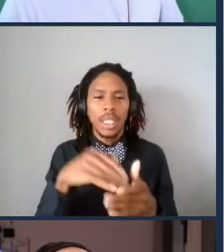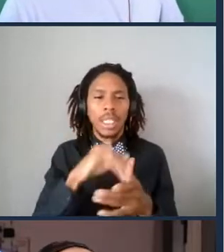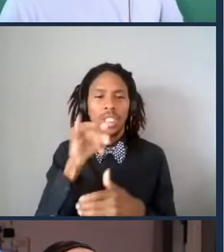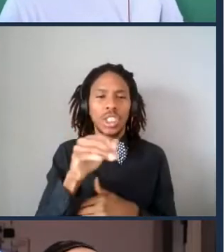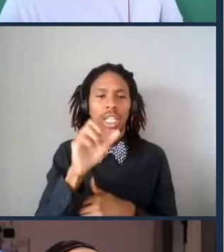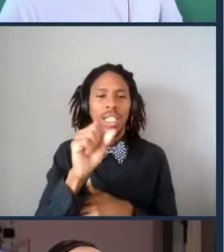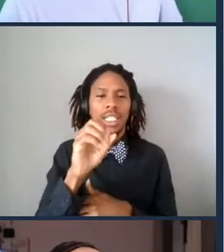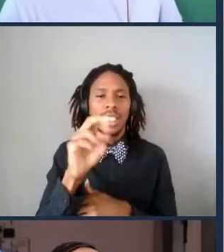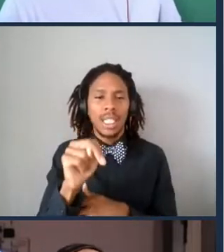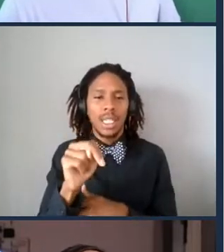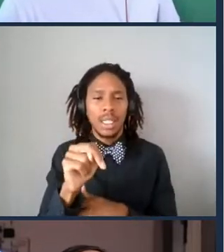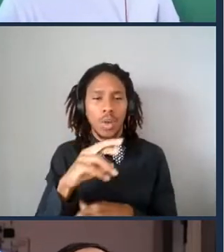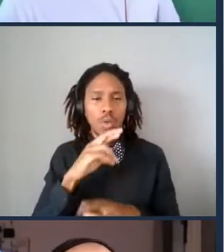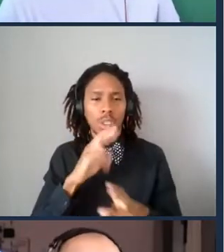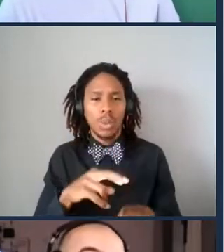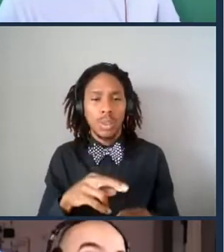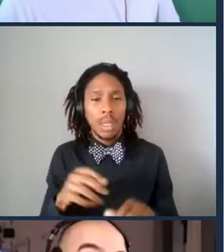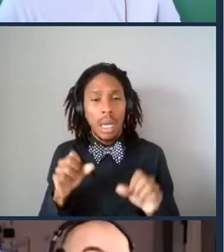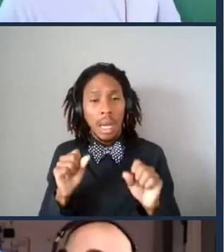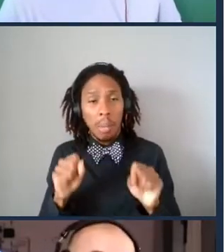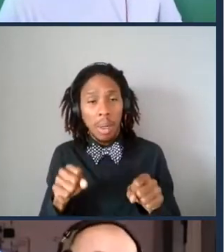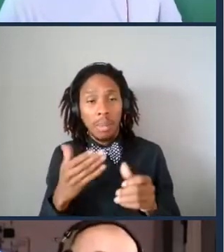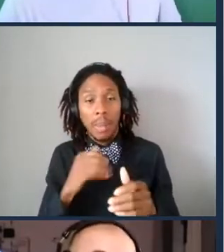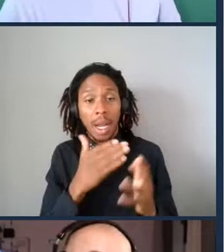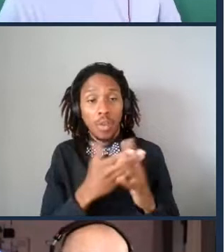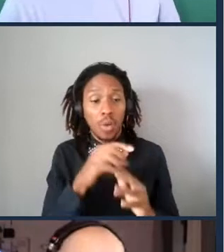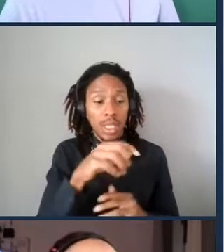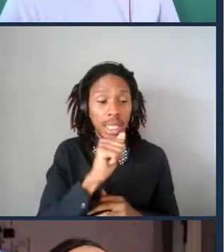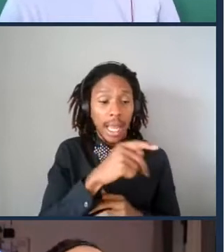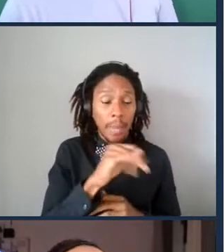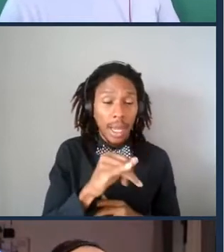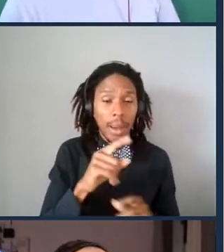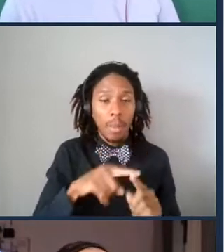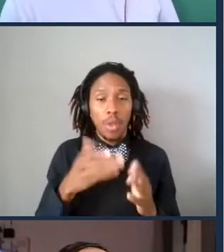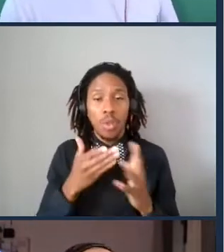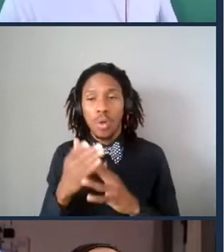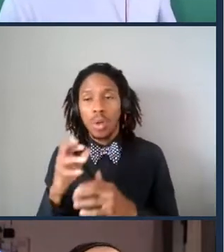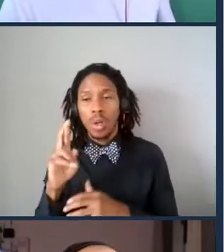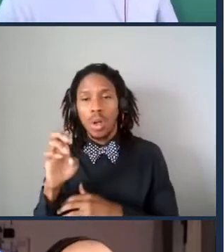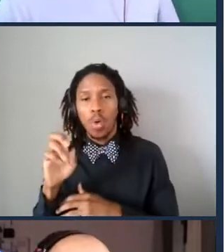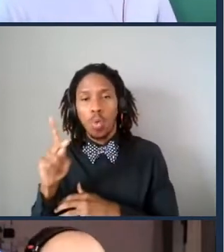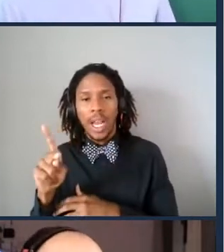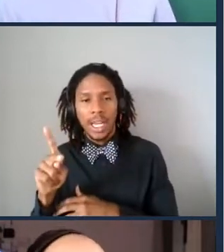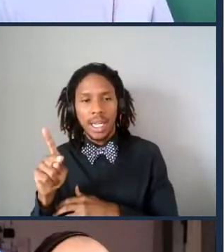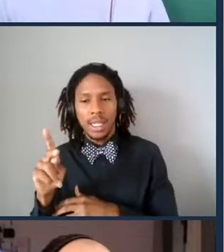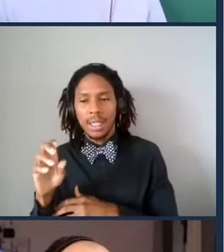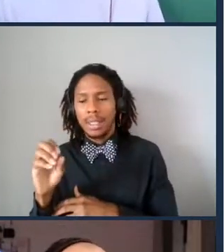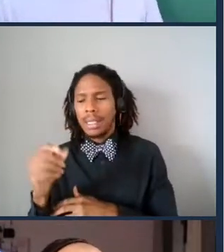this case? Is it possible, maybe not through this API, but through Rekognition itself?